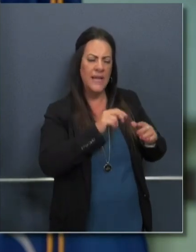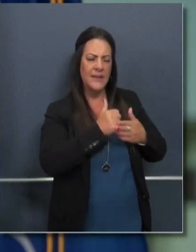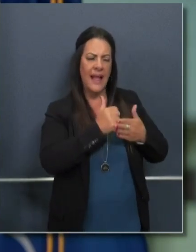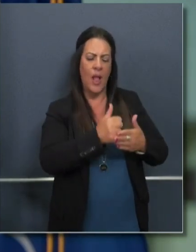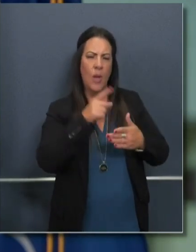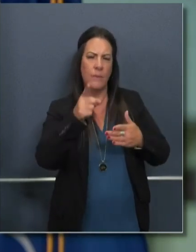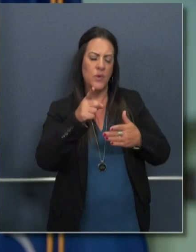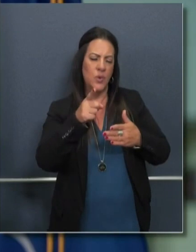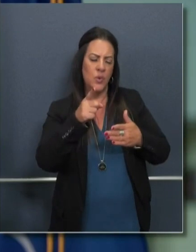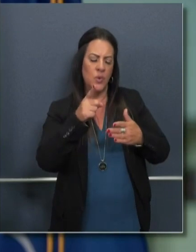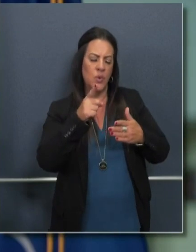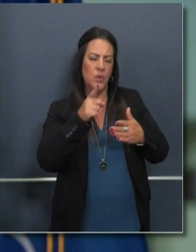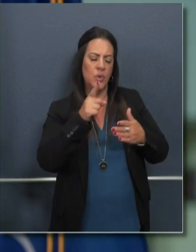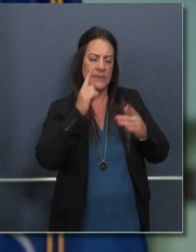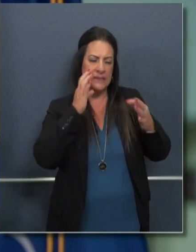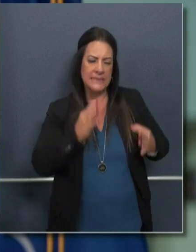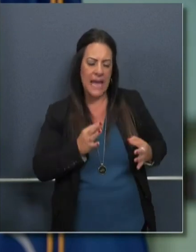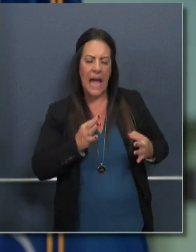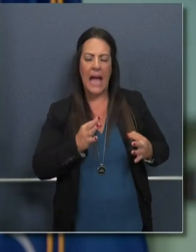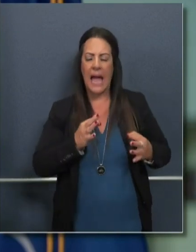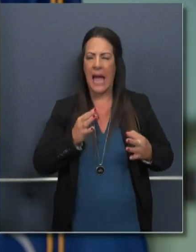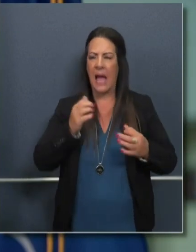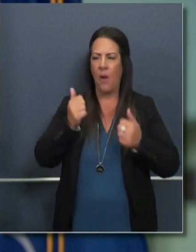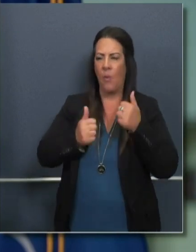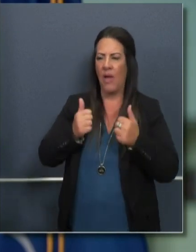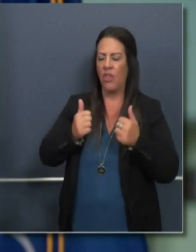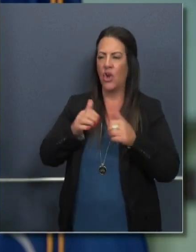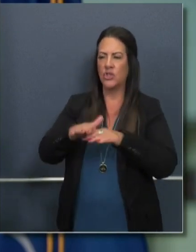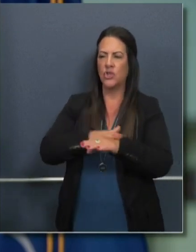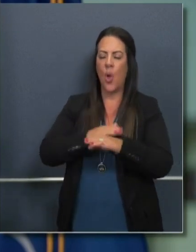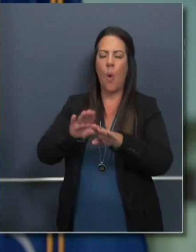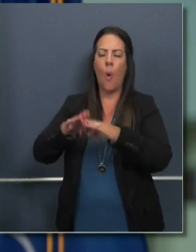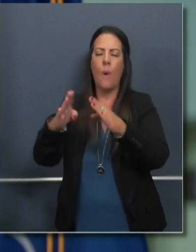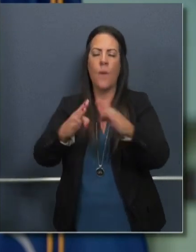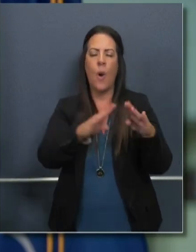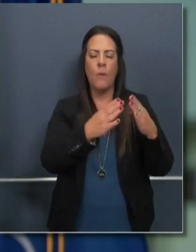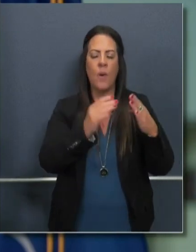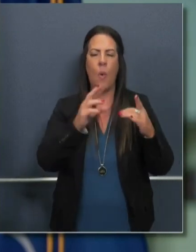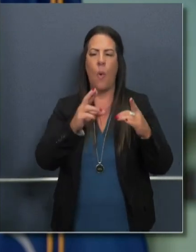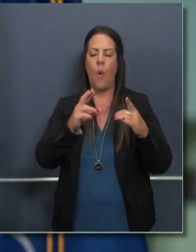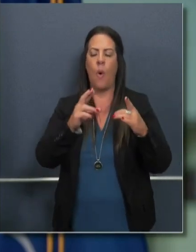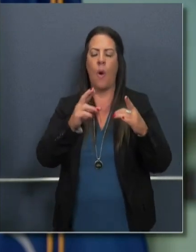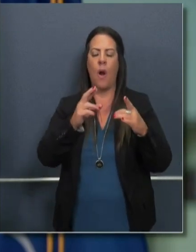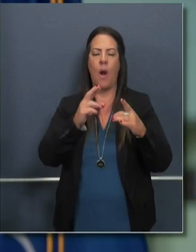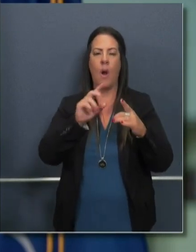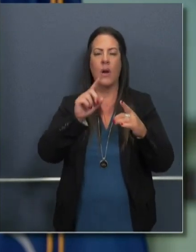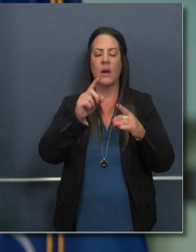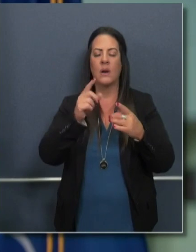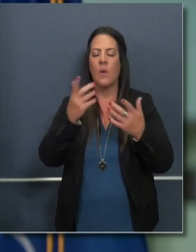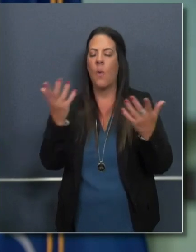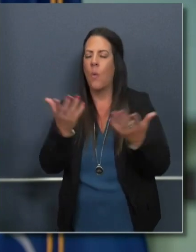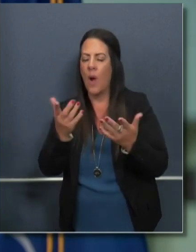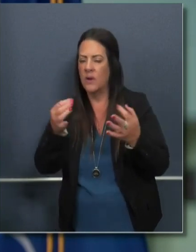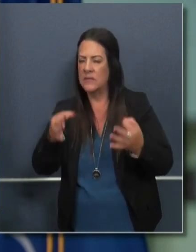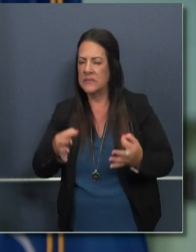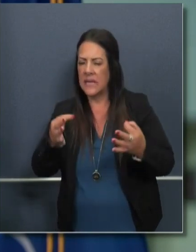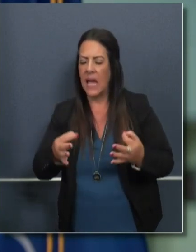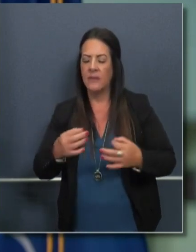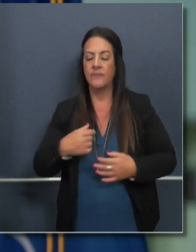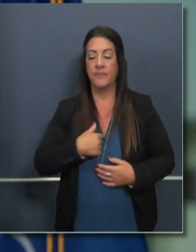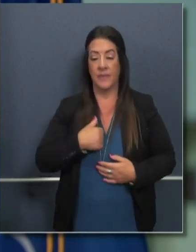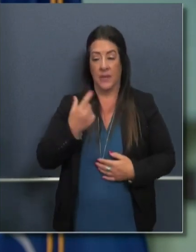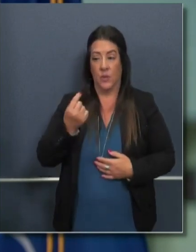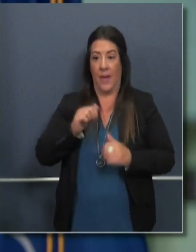specifically? Yeah, I made a reference a moment ago to the issue of hospitalizations and ICUs and